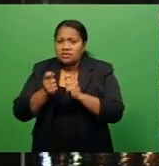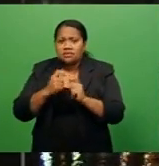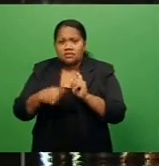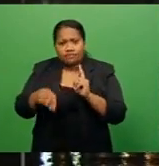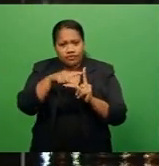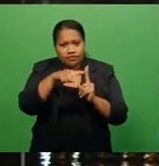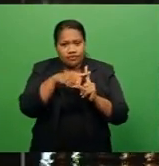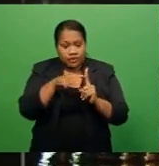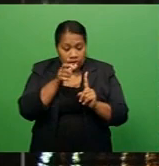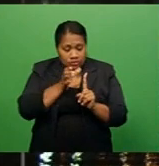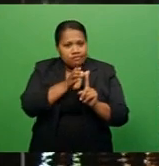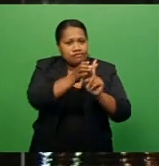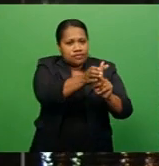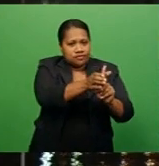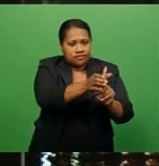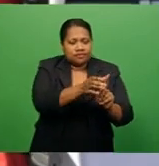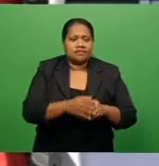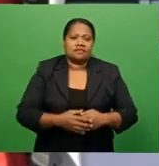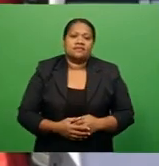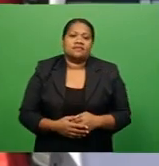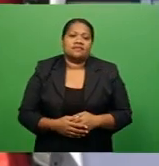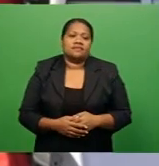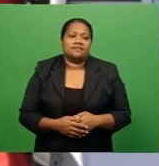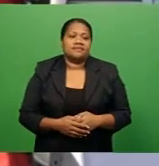quarantined. Lena Rees has more.